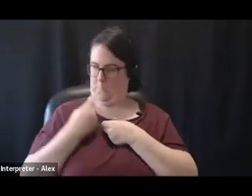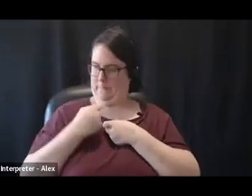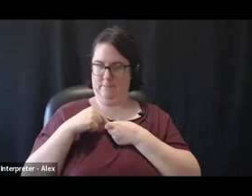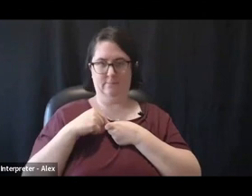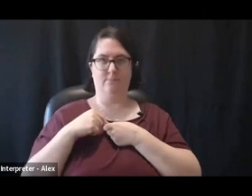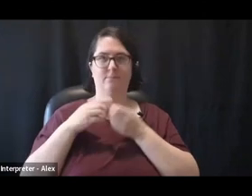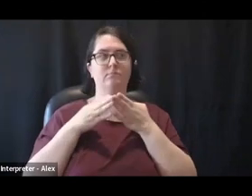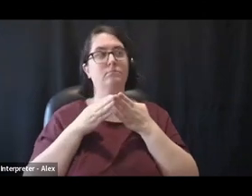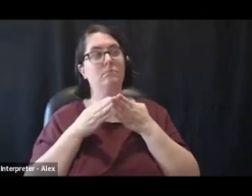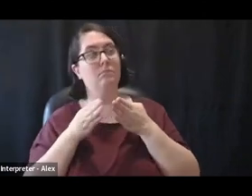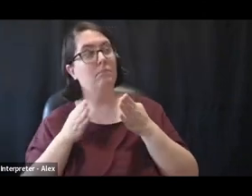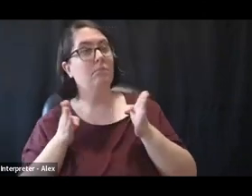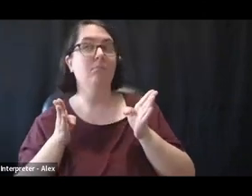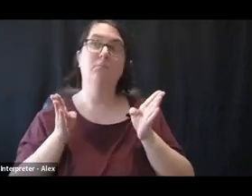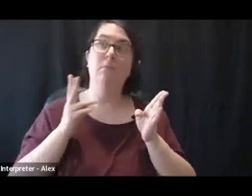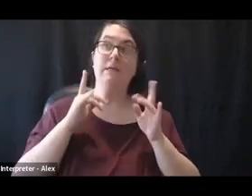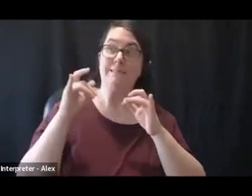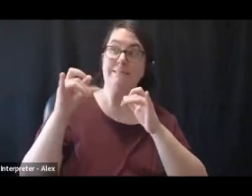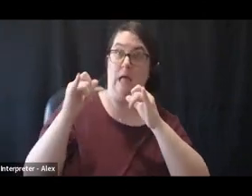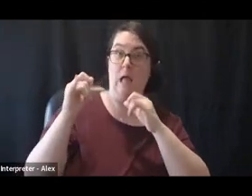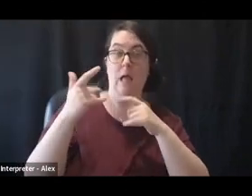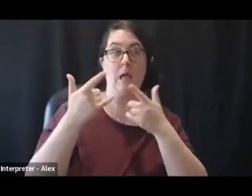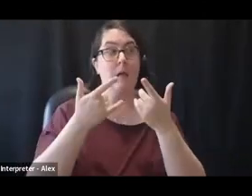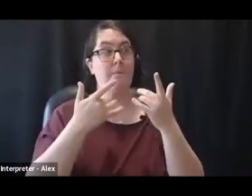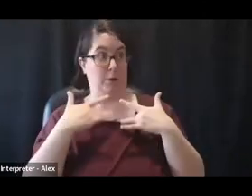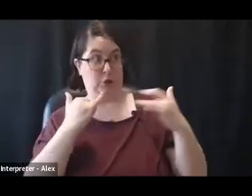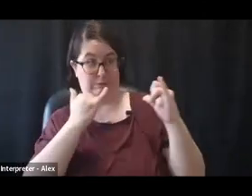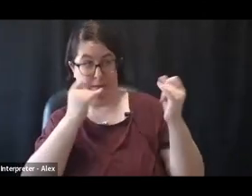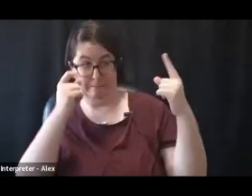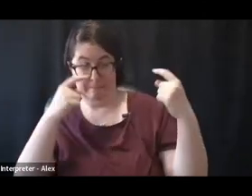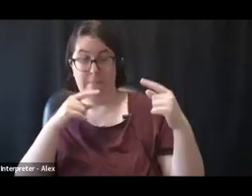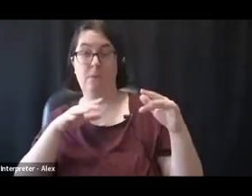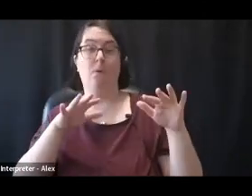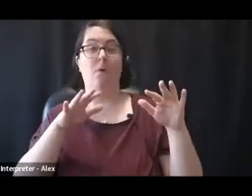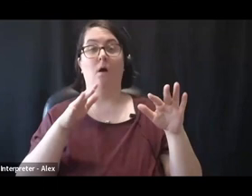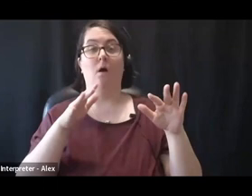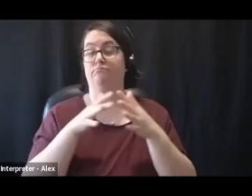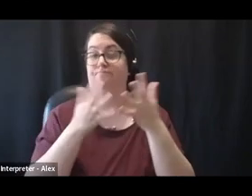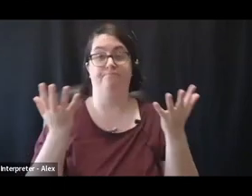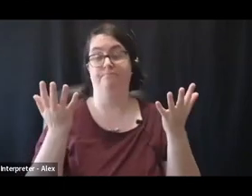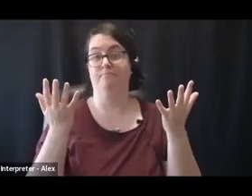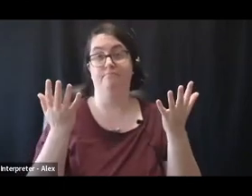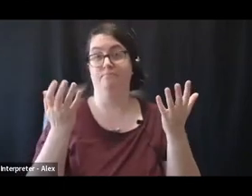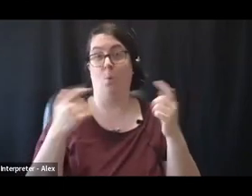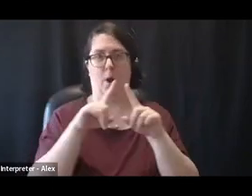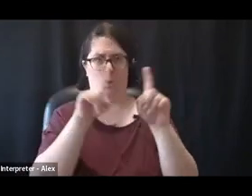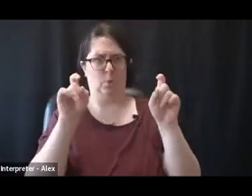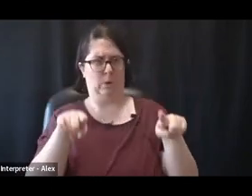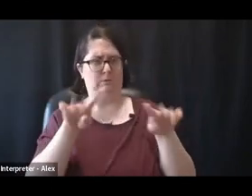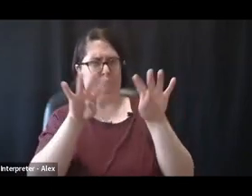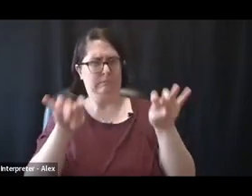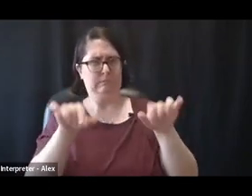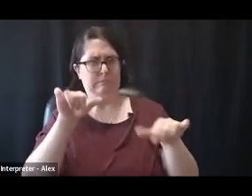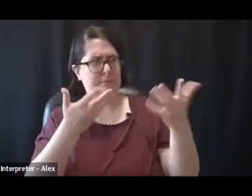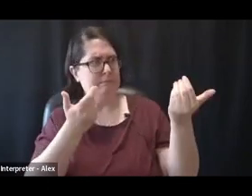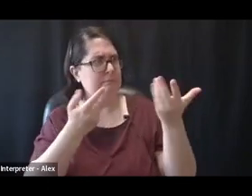finding others who maybe have similar interests, shared concerns, and even shared questions about how it is